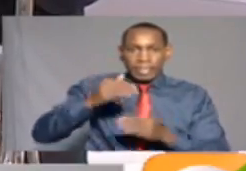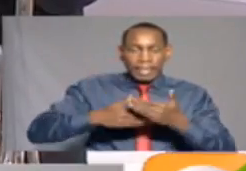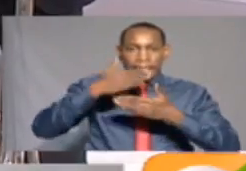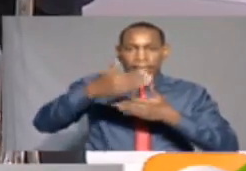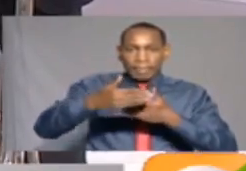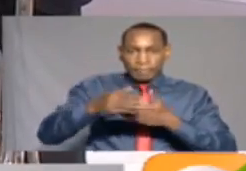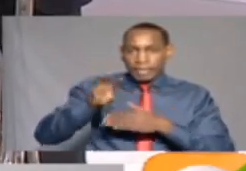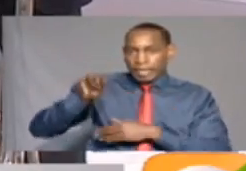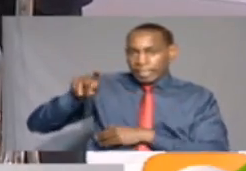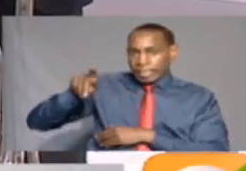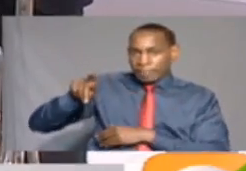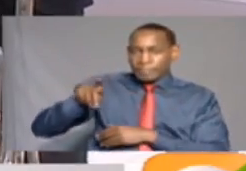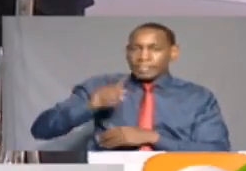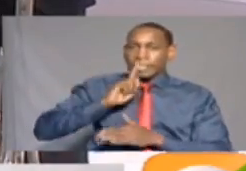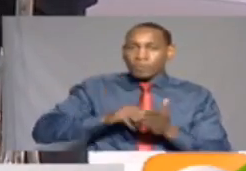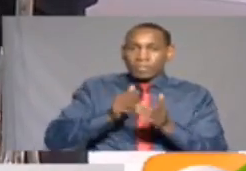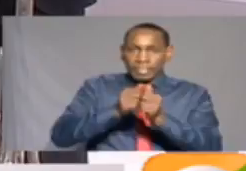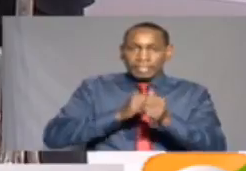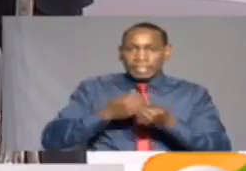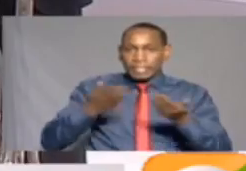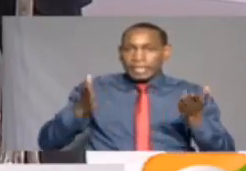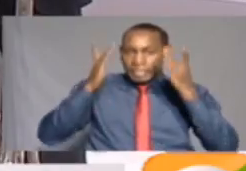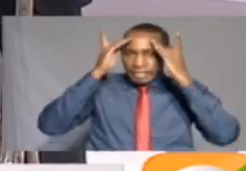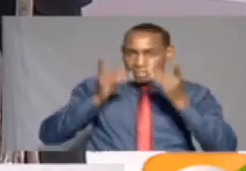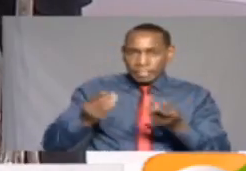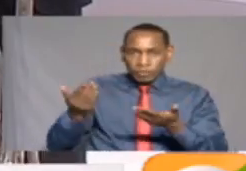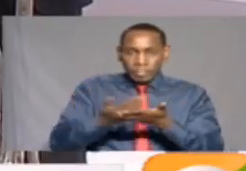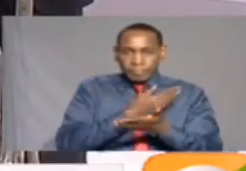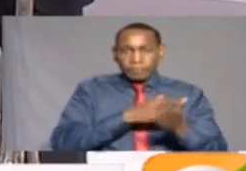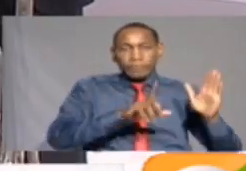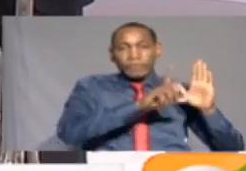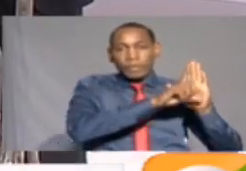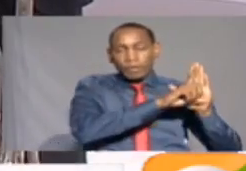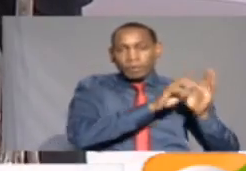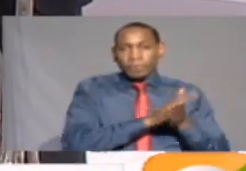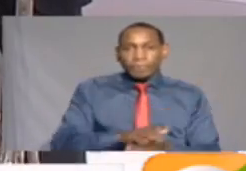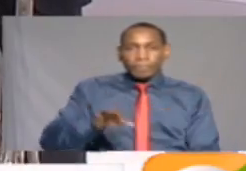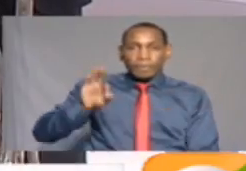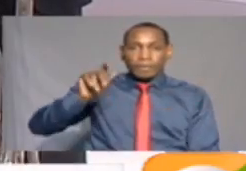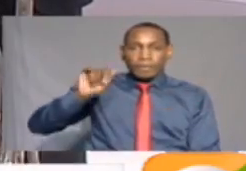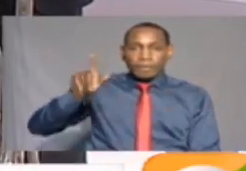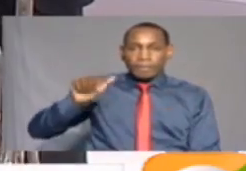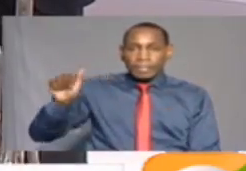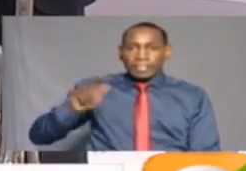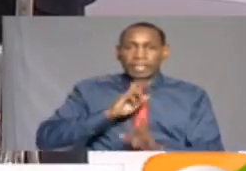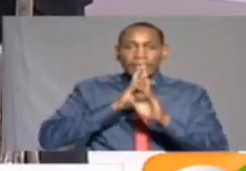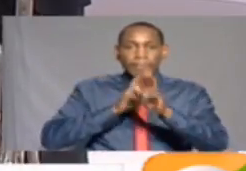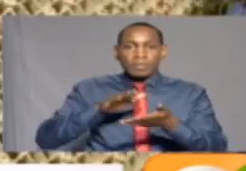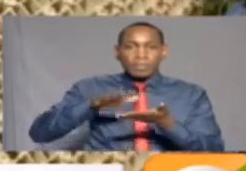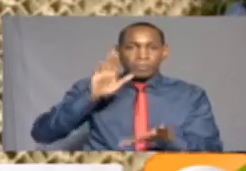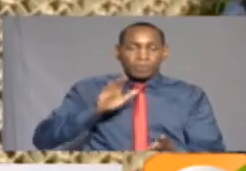signals from MPs that they will reject any move to do away with the law. Faisal Ahmed has more.